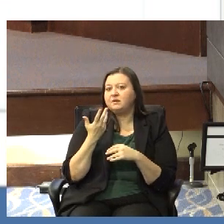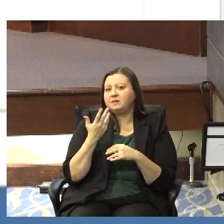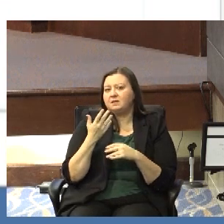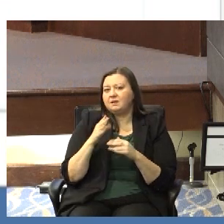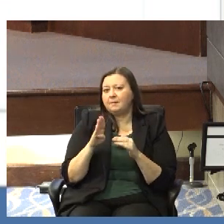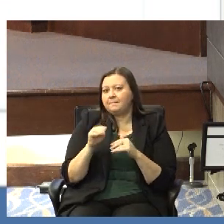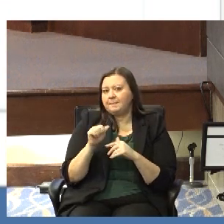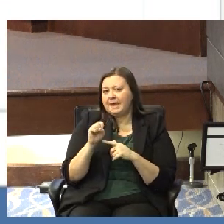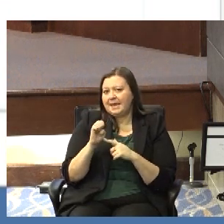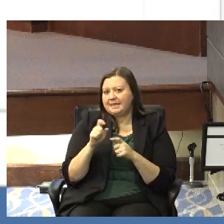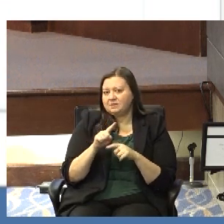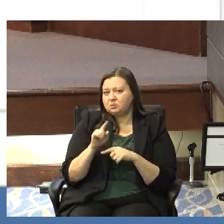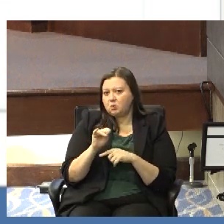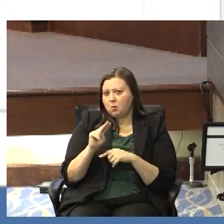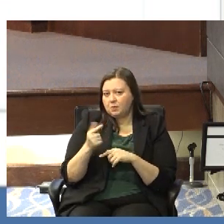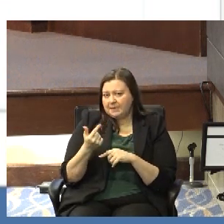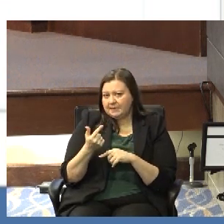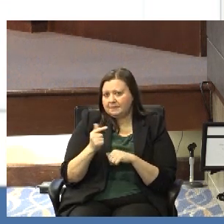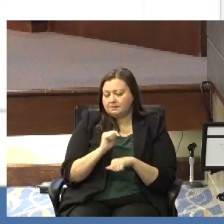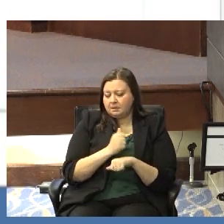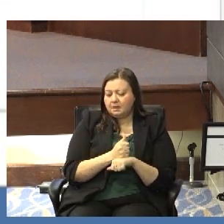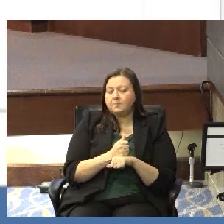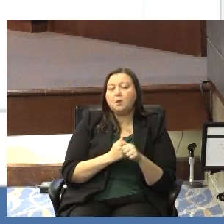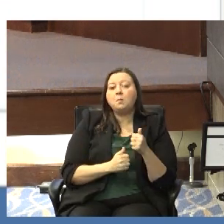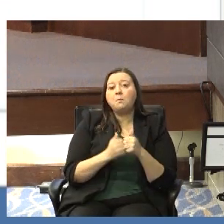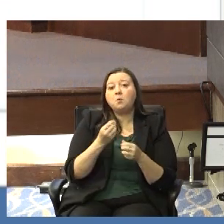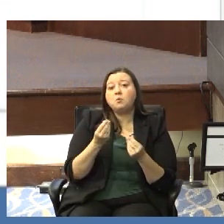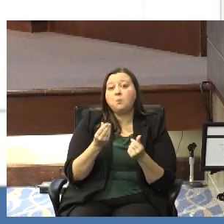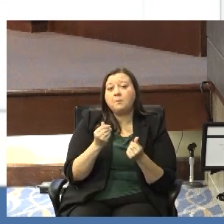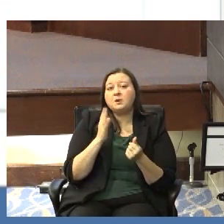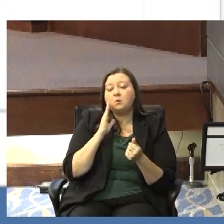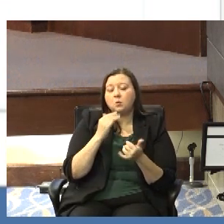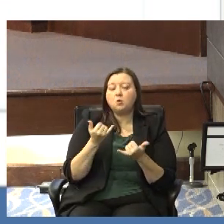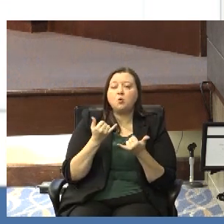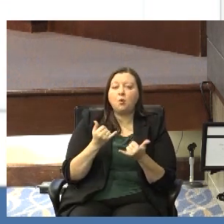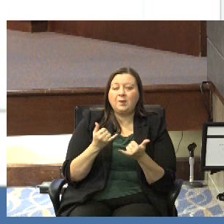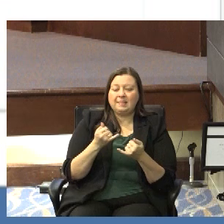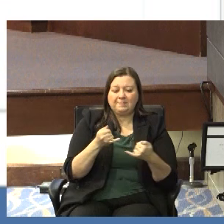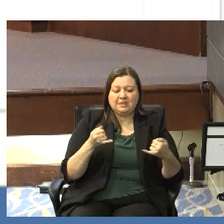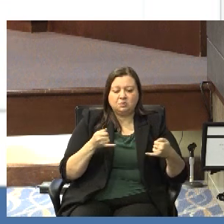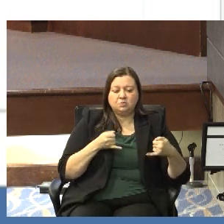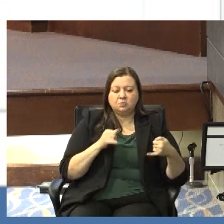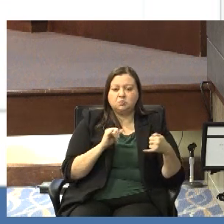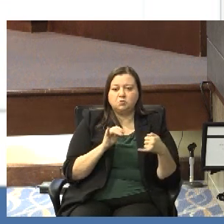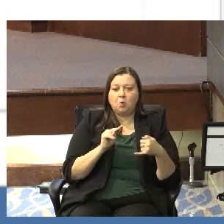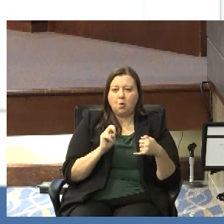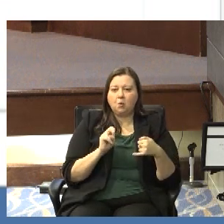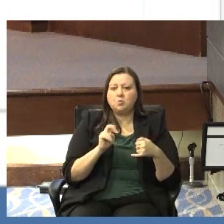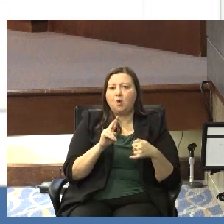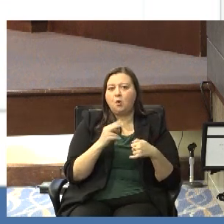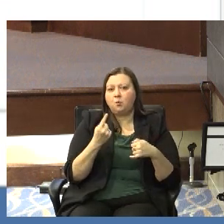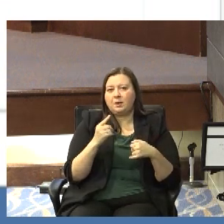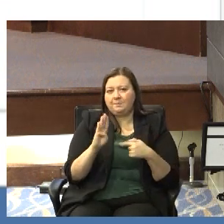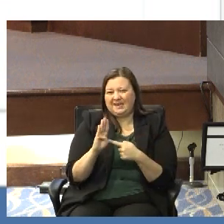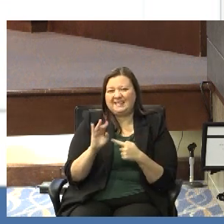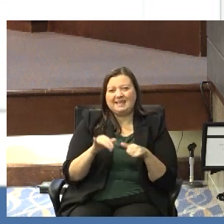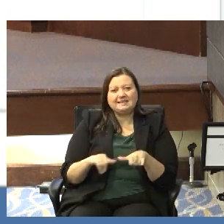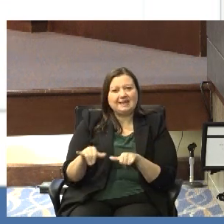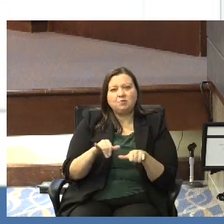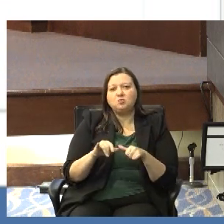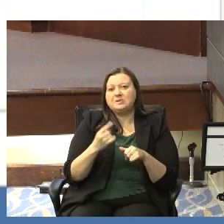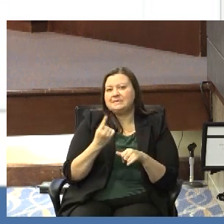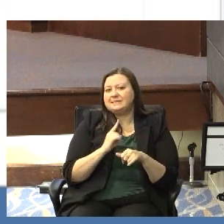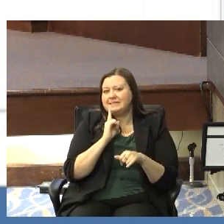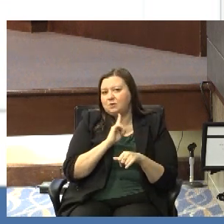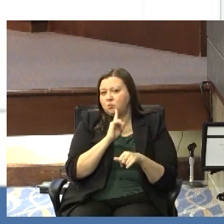base zoning set up. The majority of the property is currently zoned R1B, which is our standard single-family